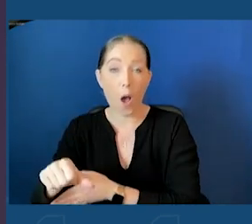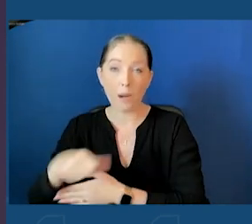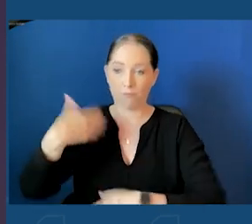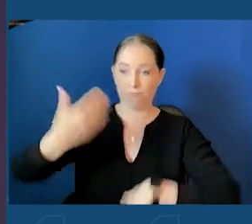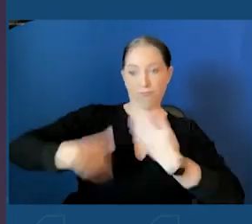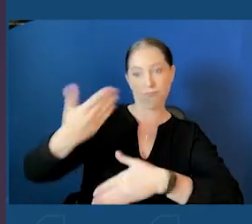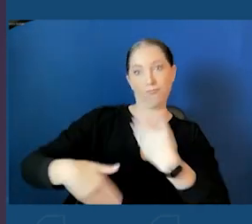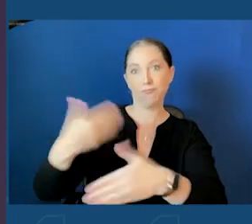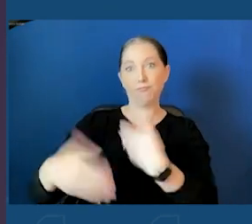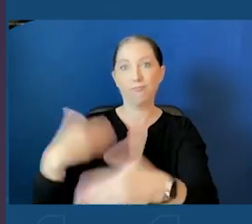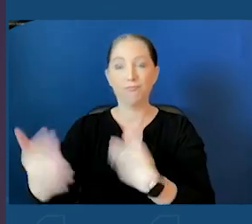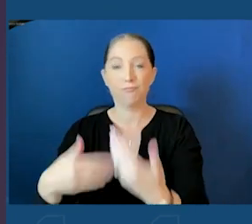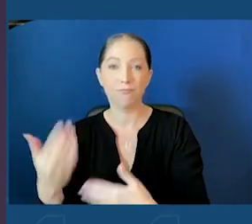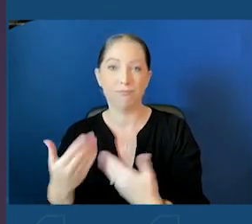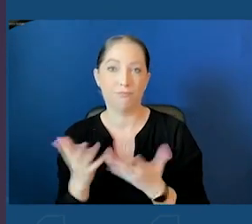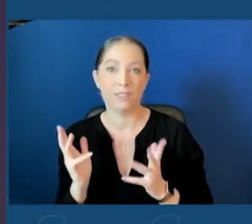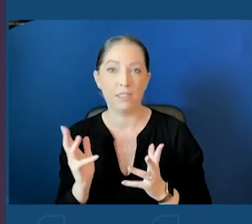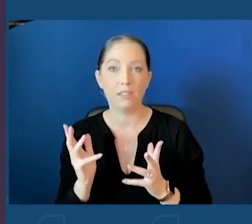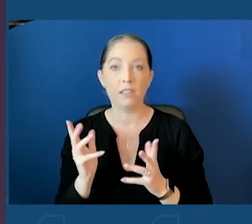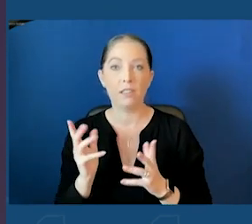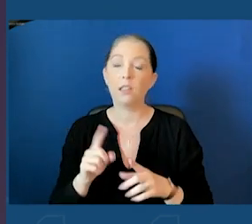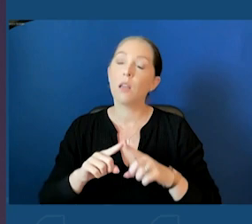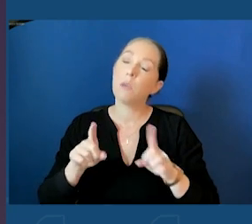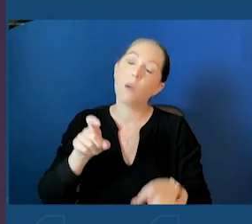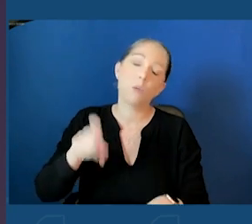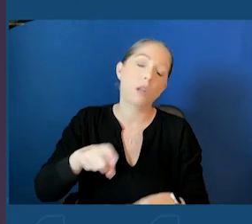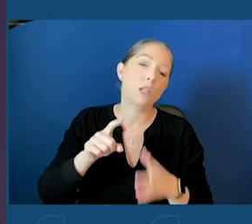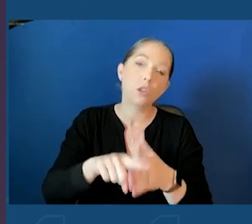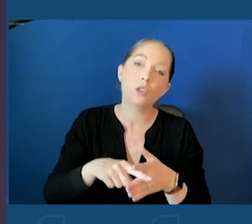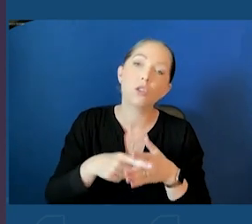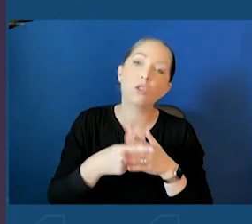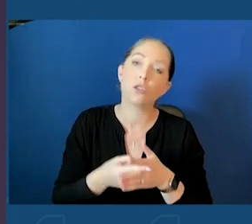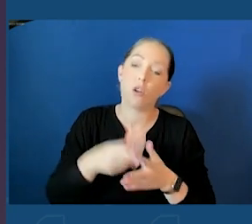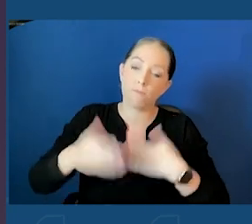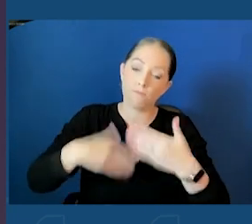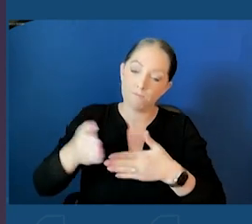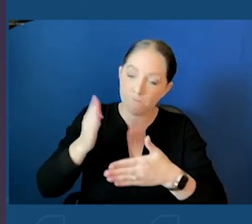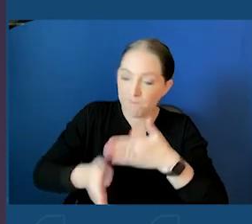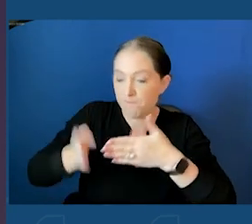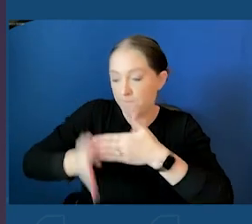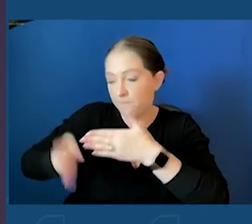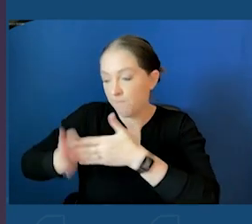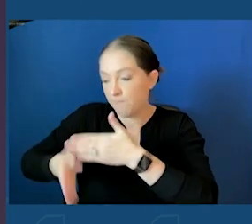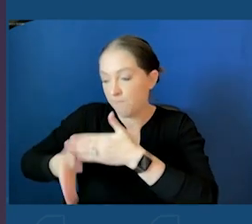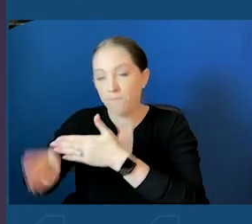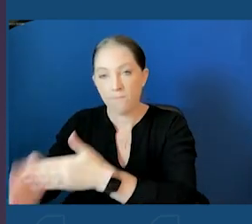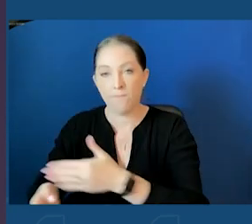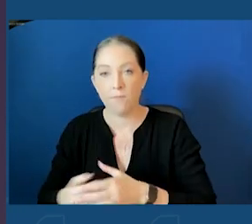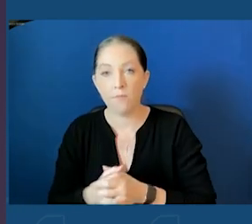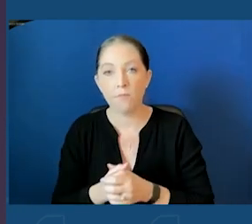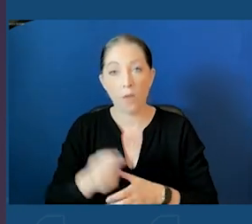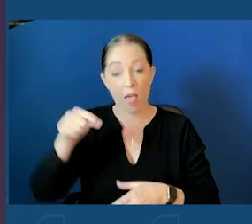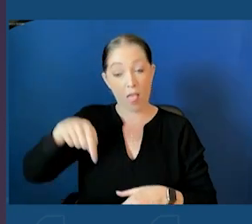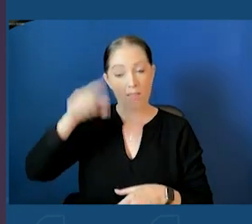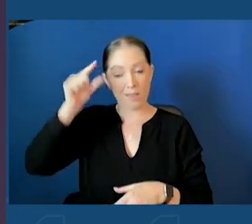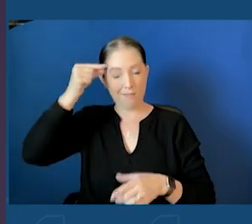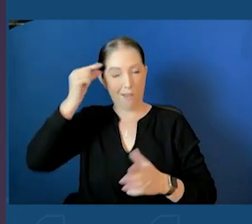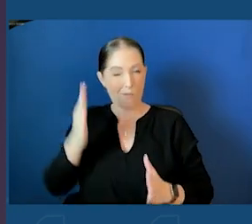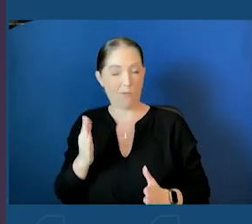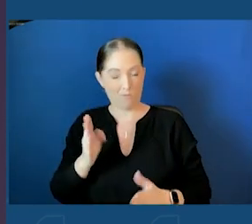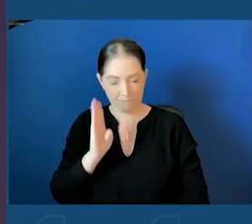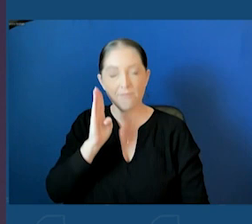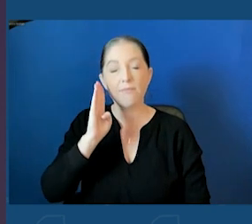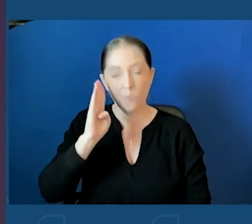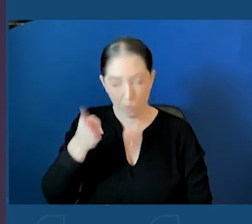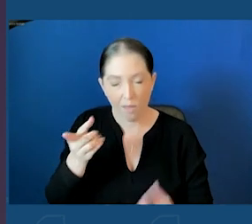done, but we've got to start getting things done. And with this governor, I think we will.